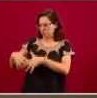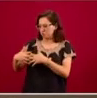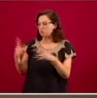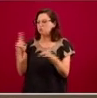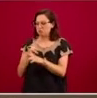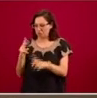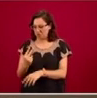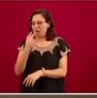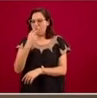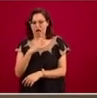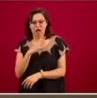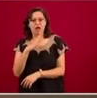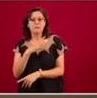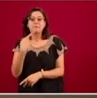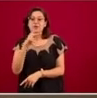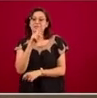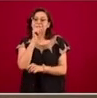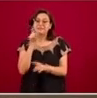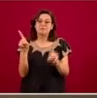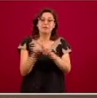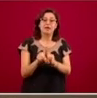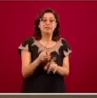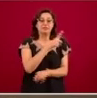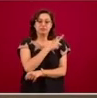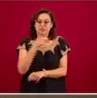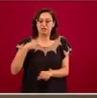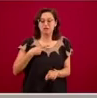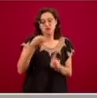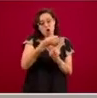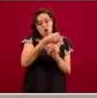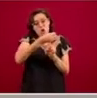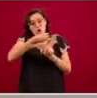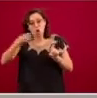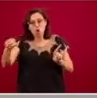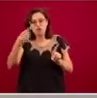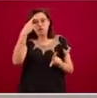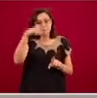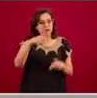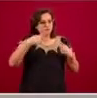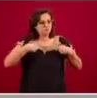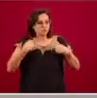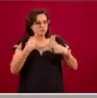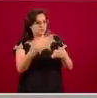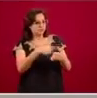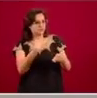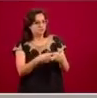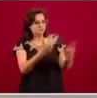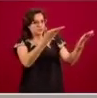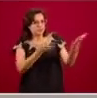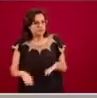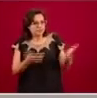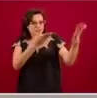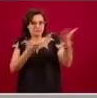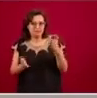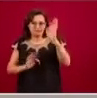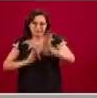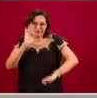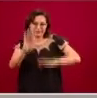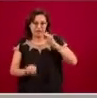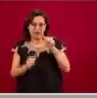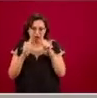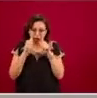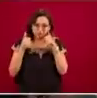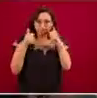we are doing in hospitals is part of it, but they are not the only part of the